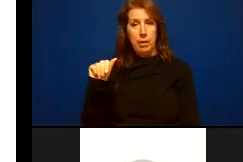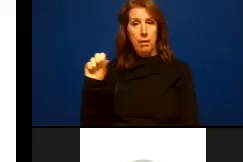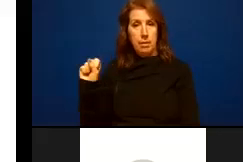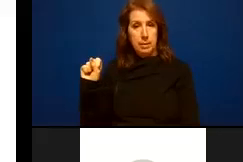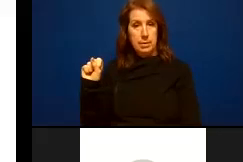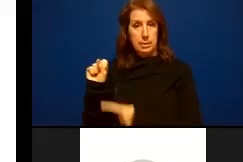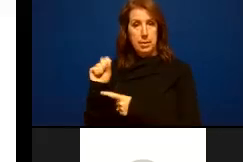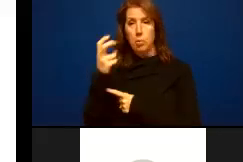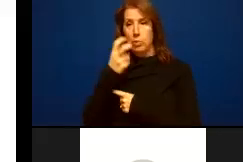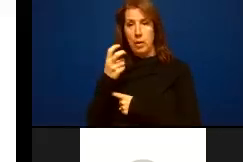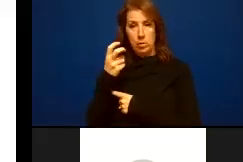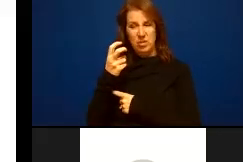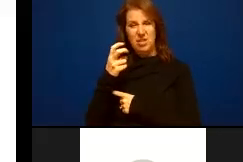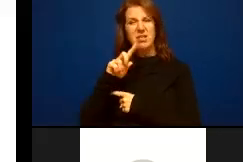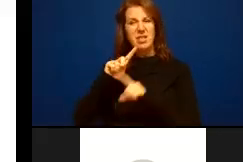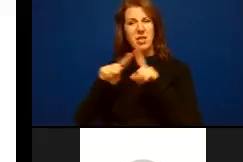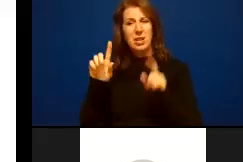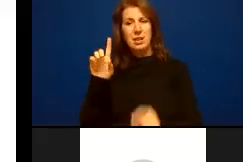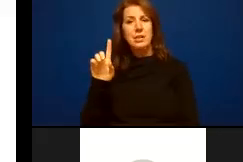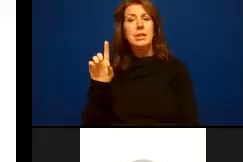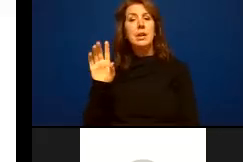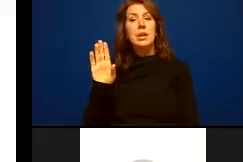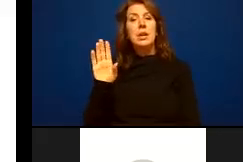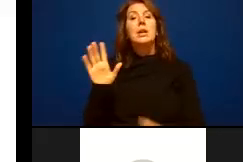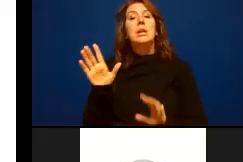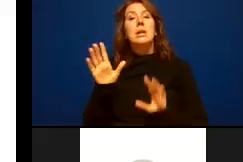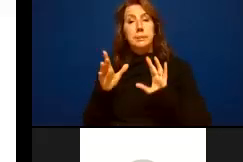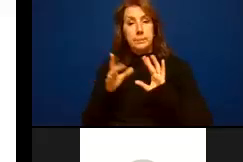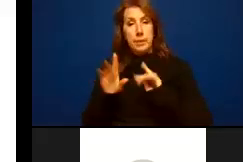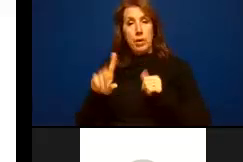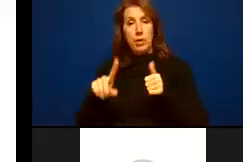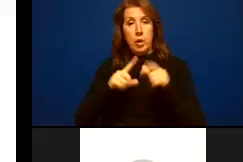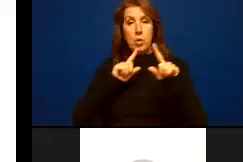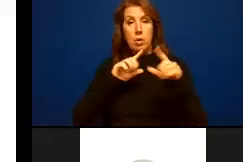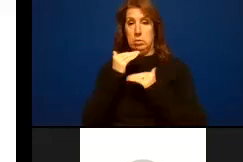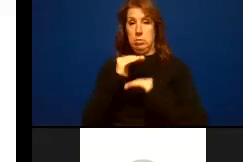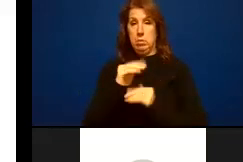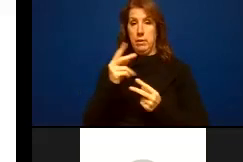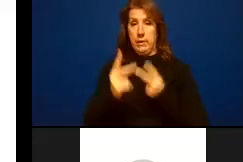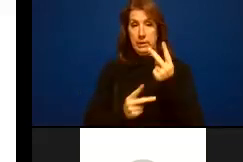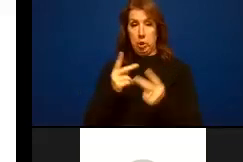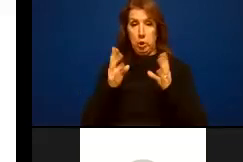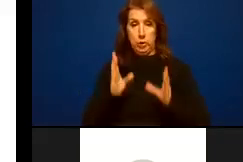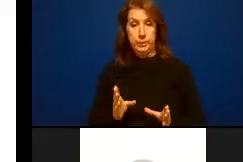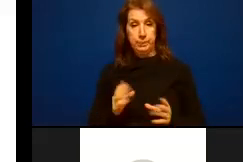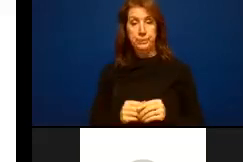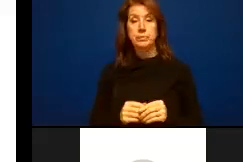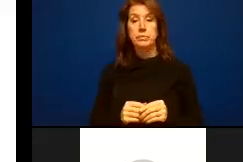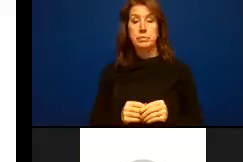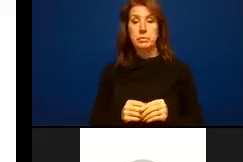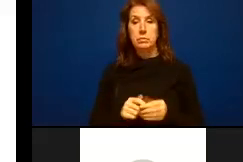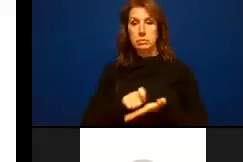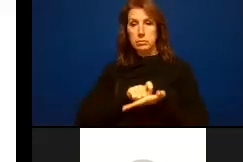and pronounced DEMAS, issued her first order restricting visitation. She issued a